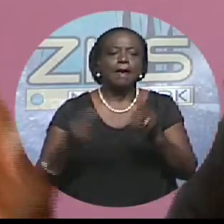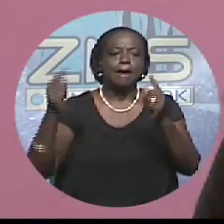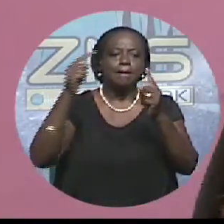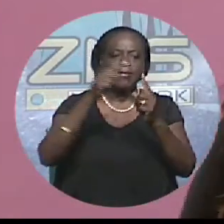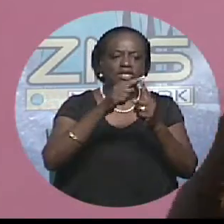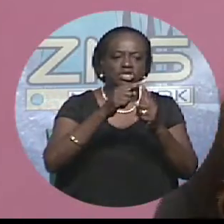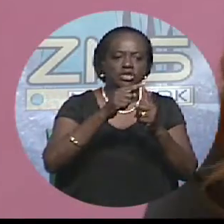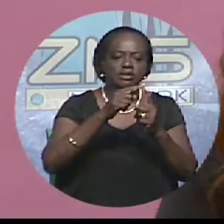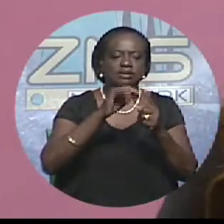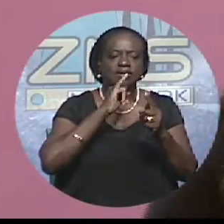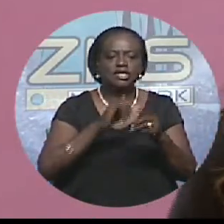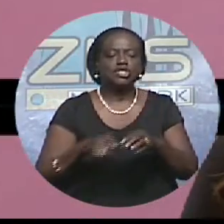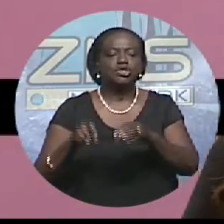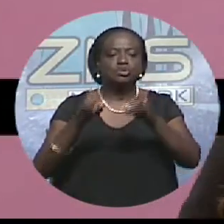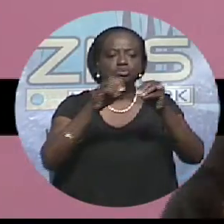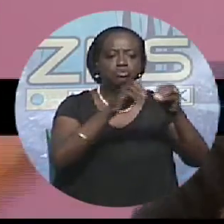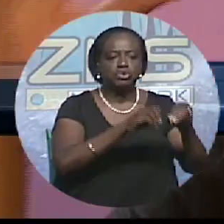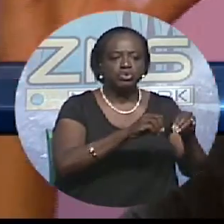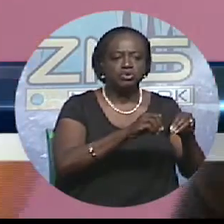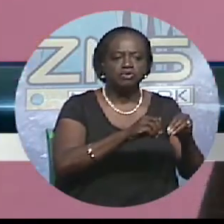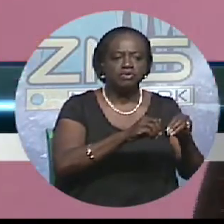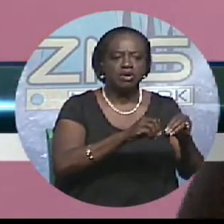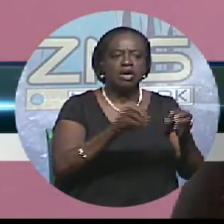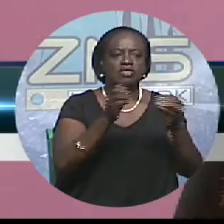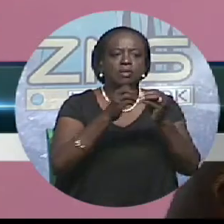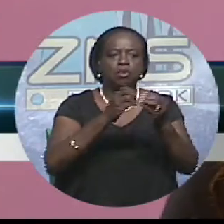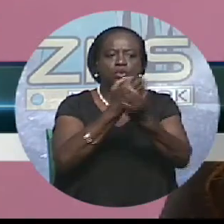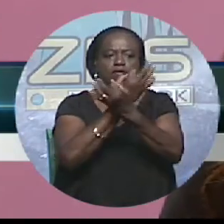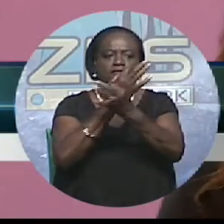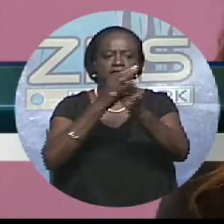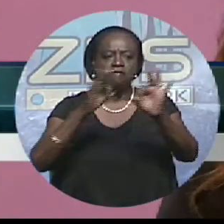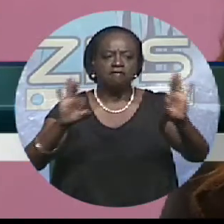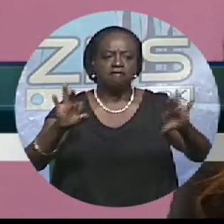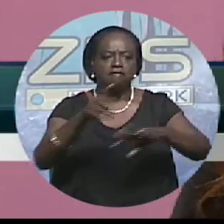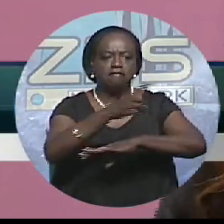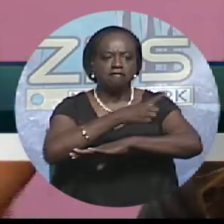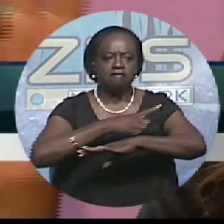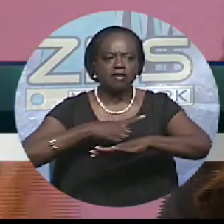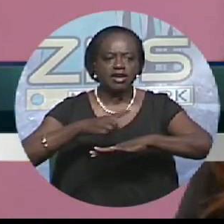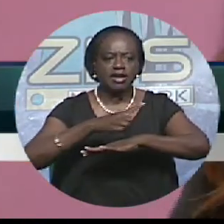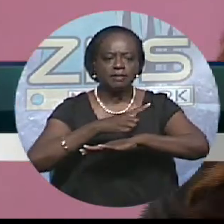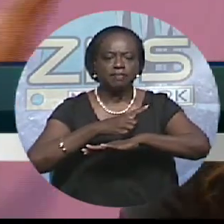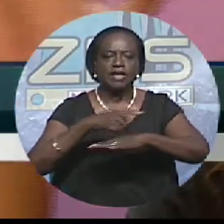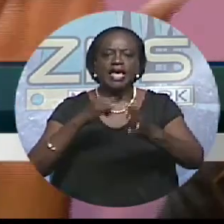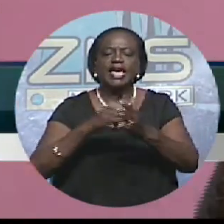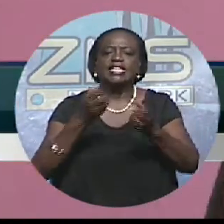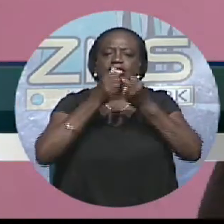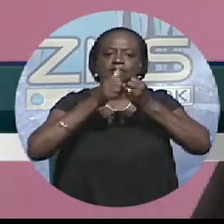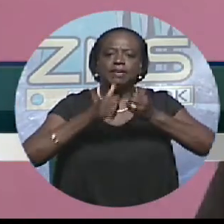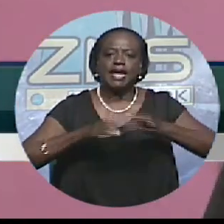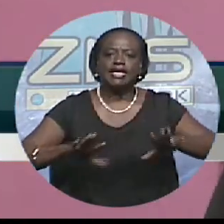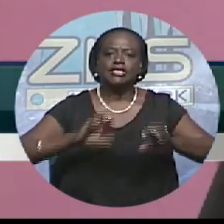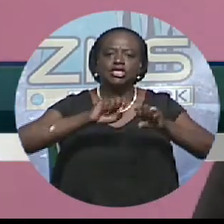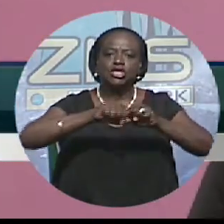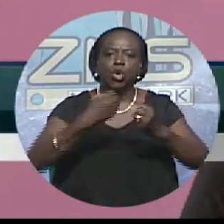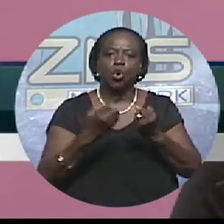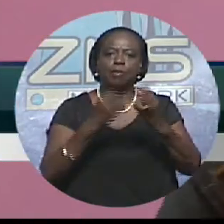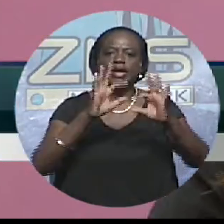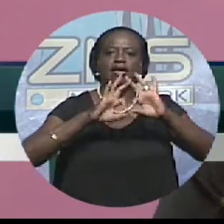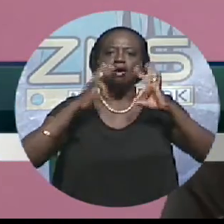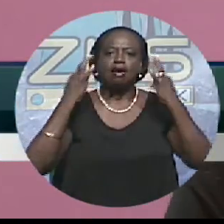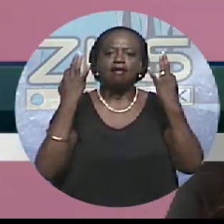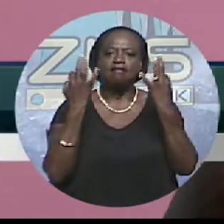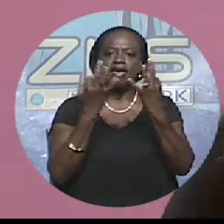this mantra to soar for more, to more freedom, I'm telling you, it has just blessed so many families, and we have